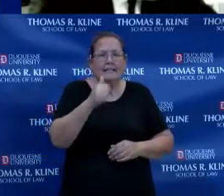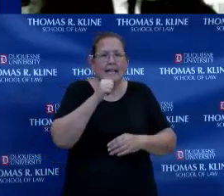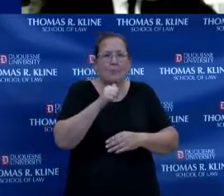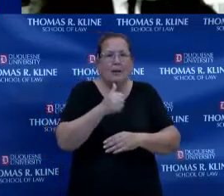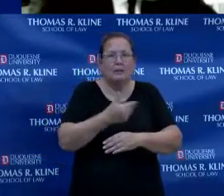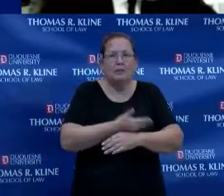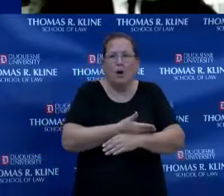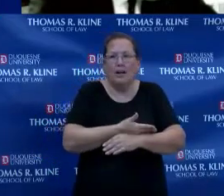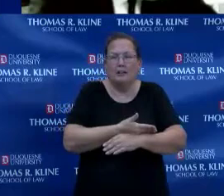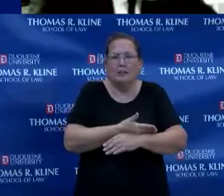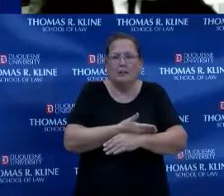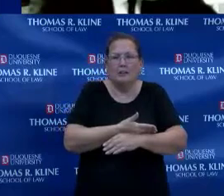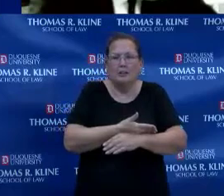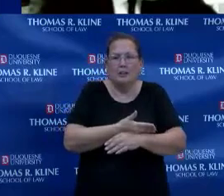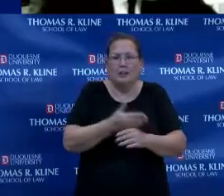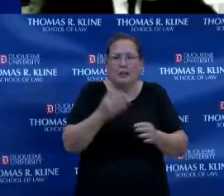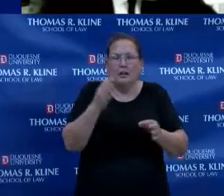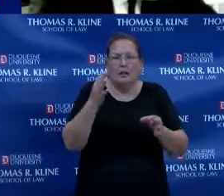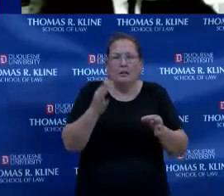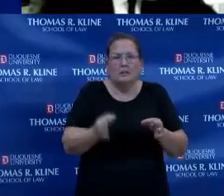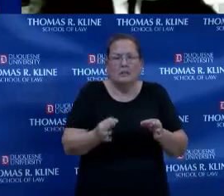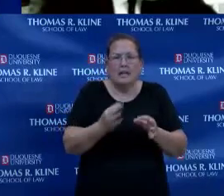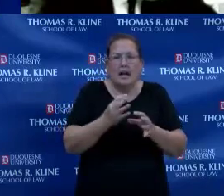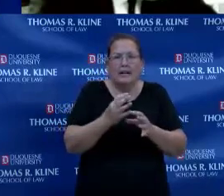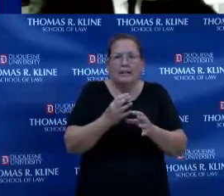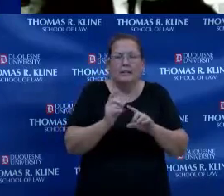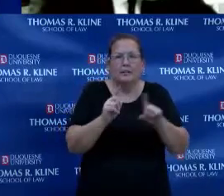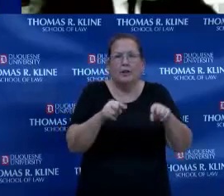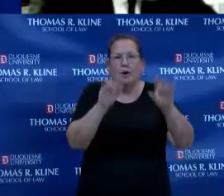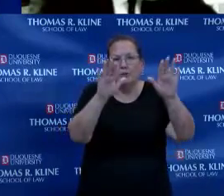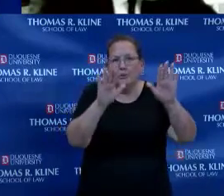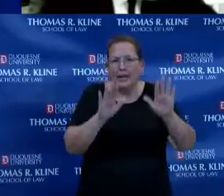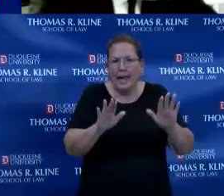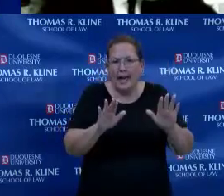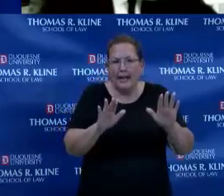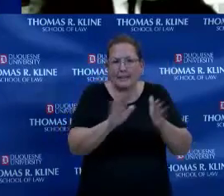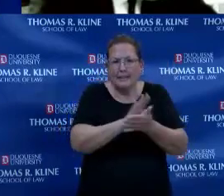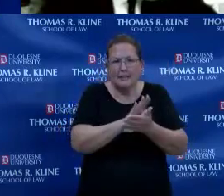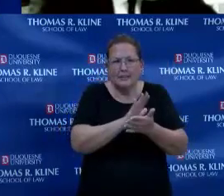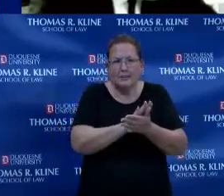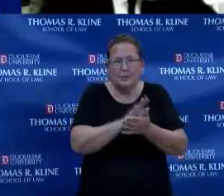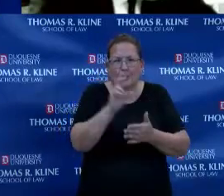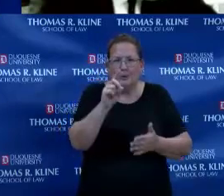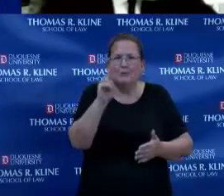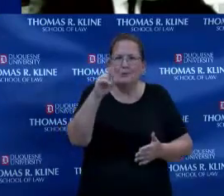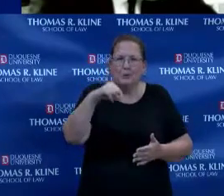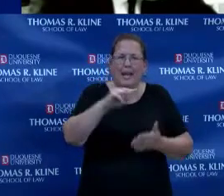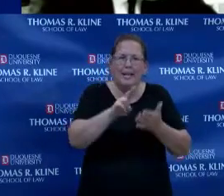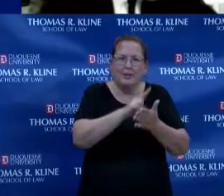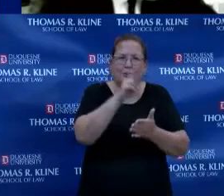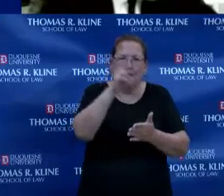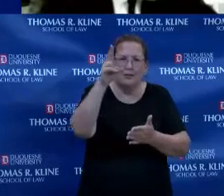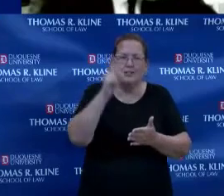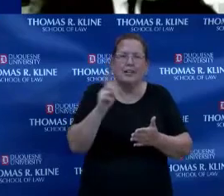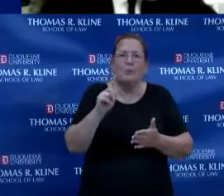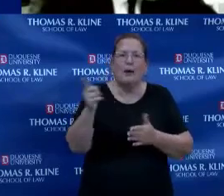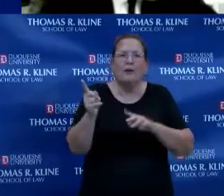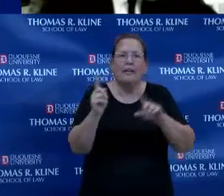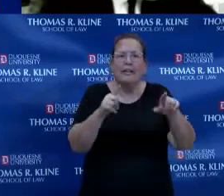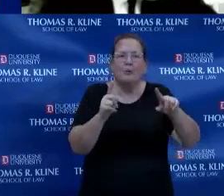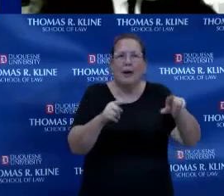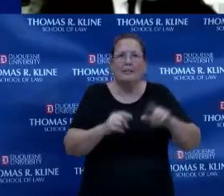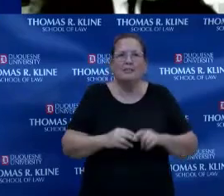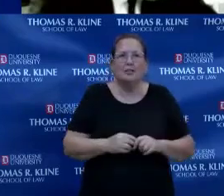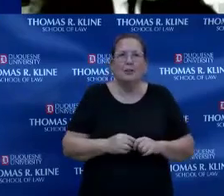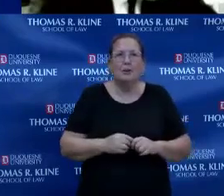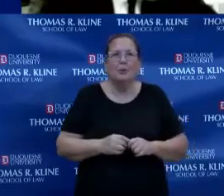out an excellent school in Pittsburgh where he had attended, called Duquesne University. So Tom and Paula drove